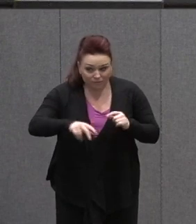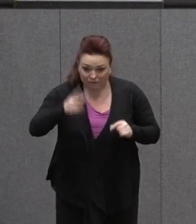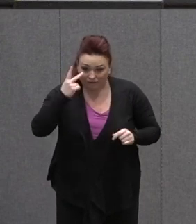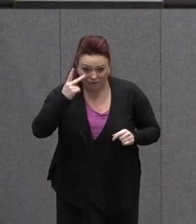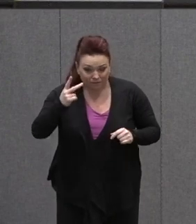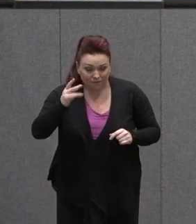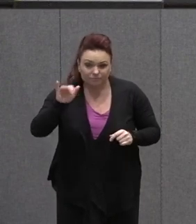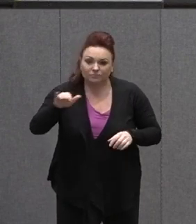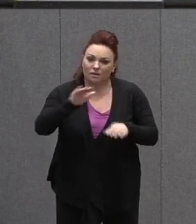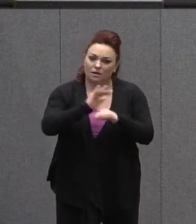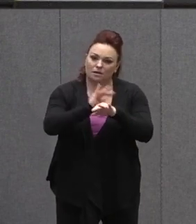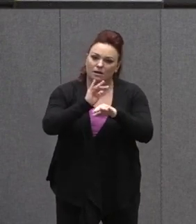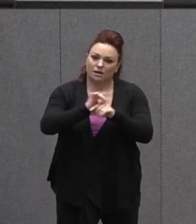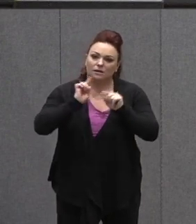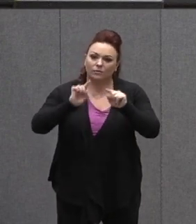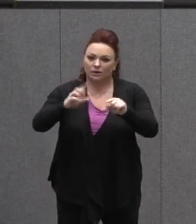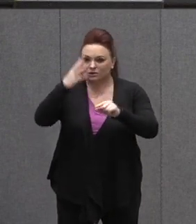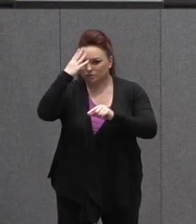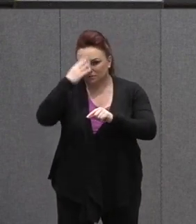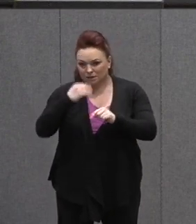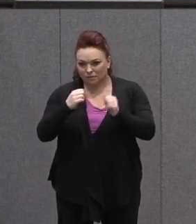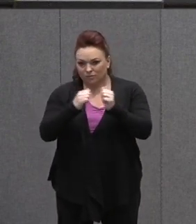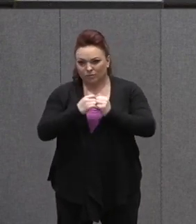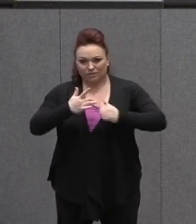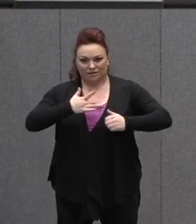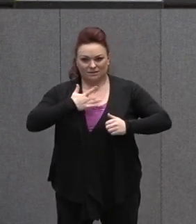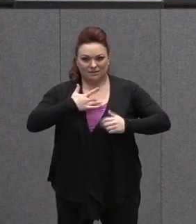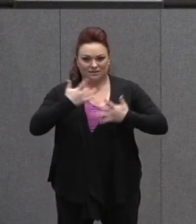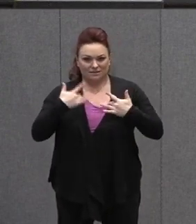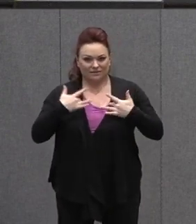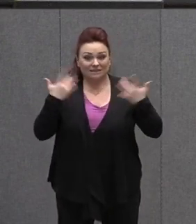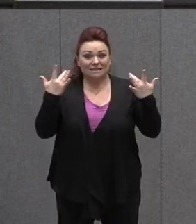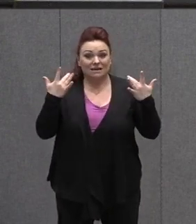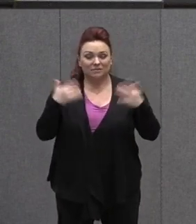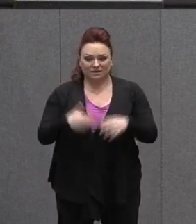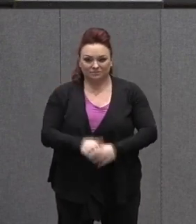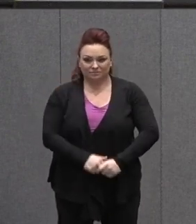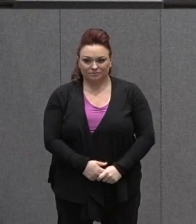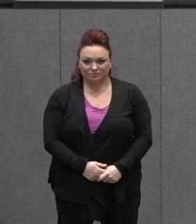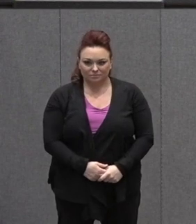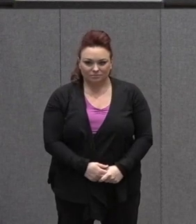That night, he went to sleep with a sense of excitement.